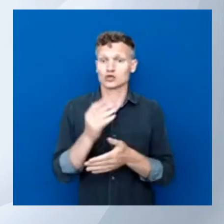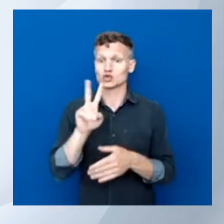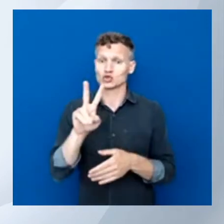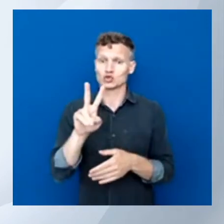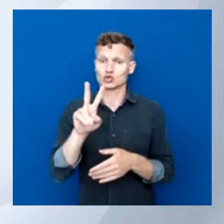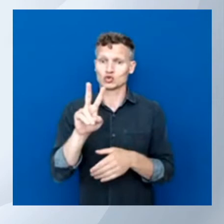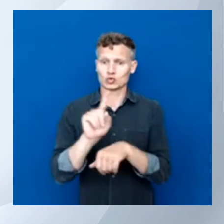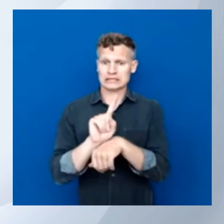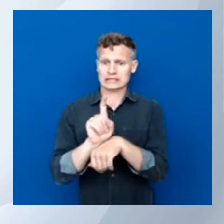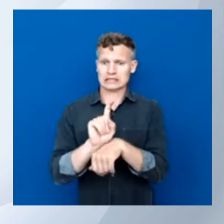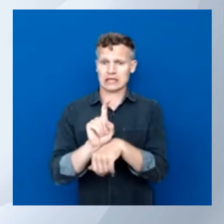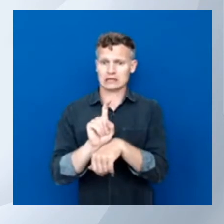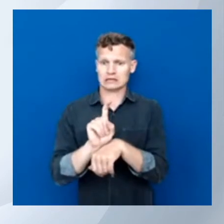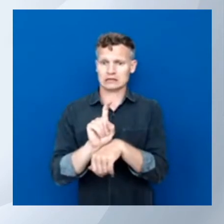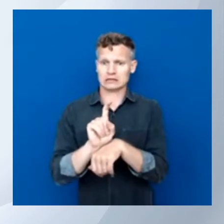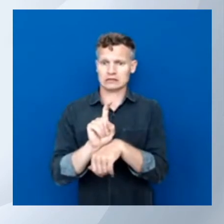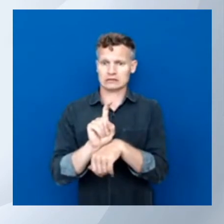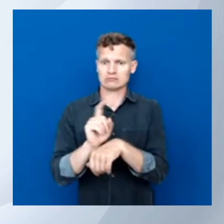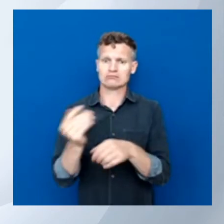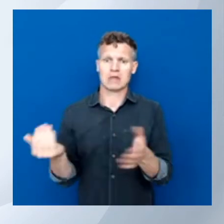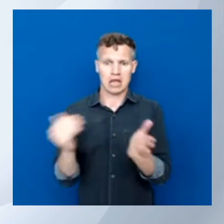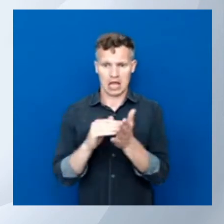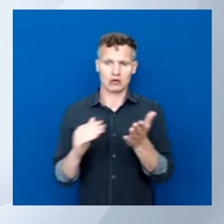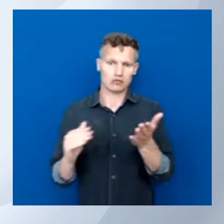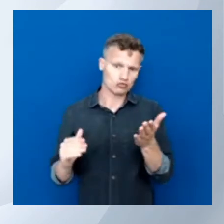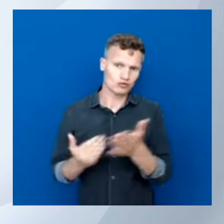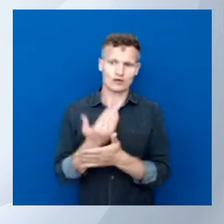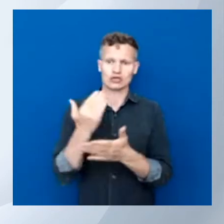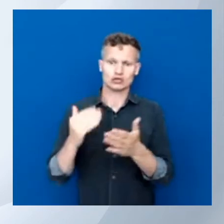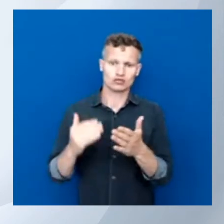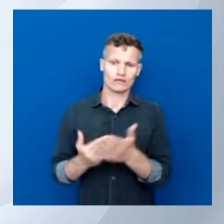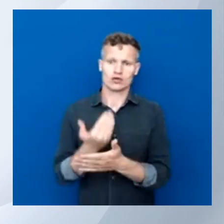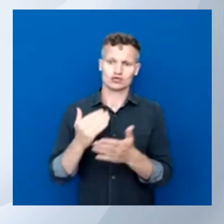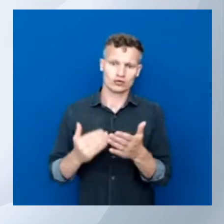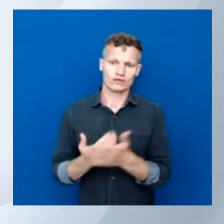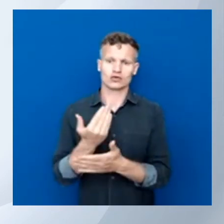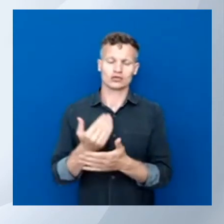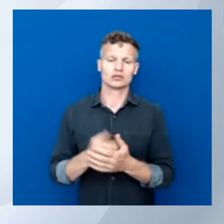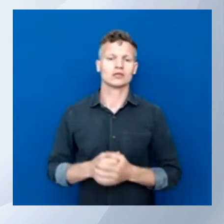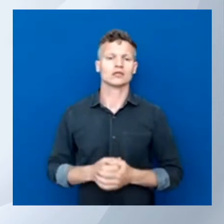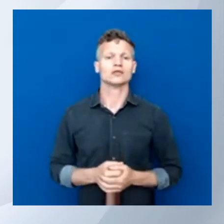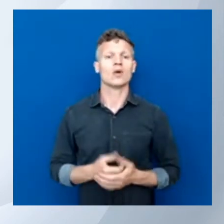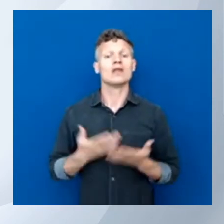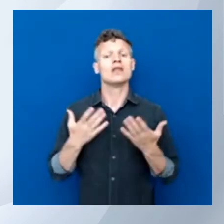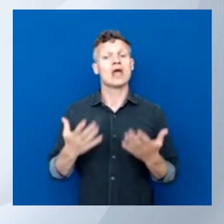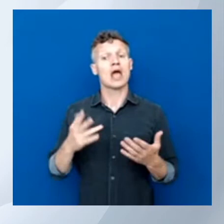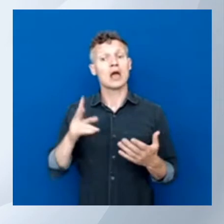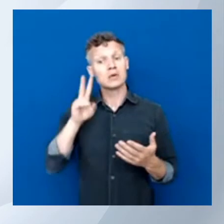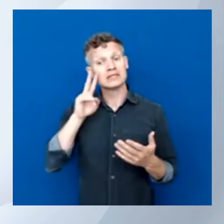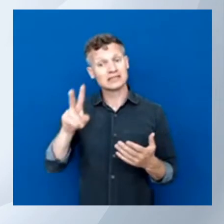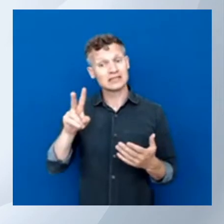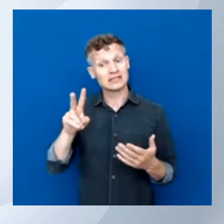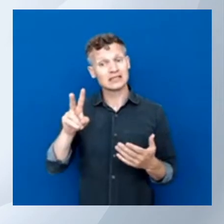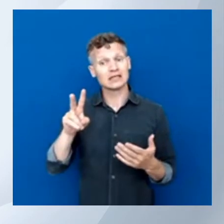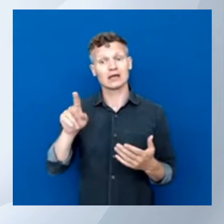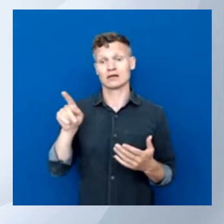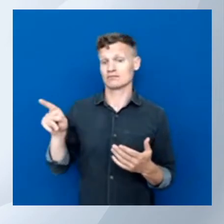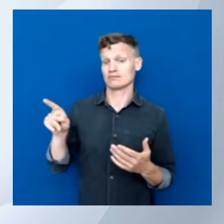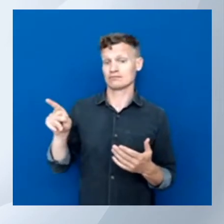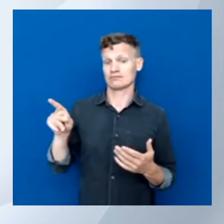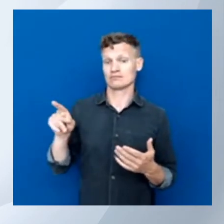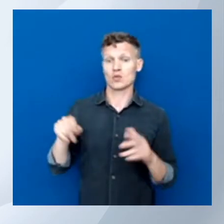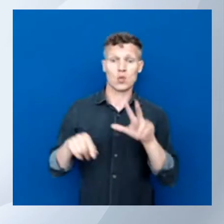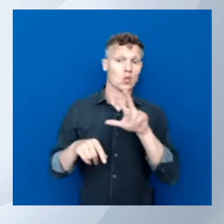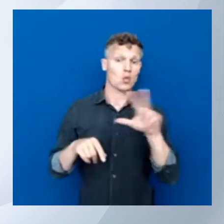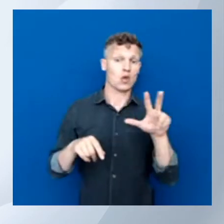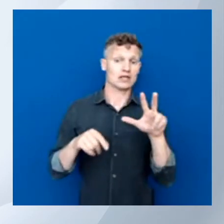the Azure Front Door Gateway is servicing requests from West US. For me, where I am in London, that is the